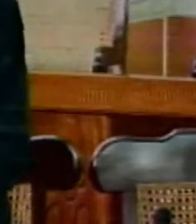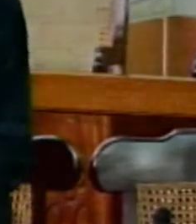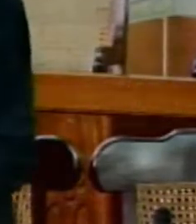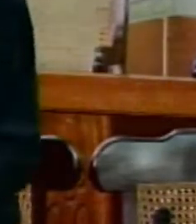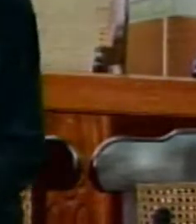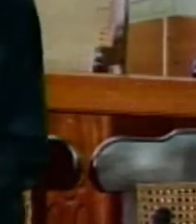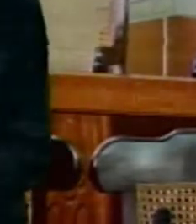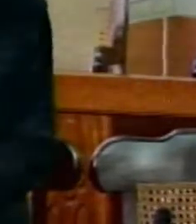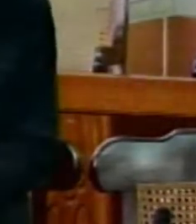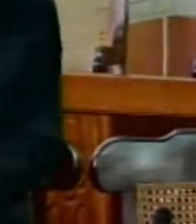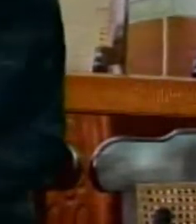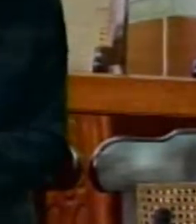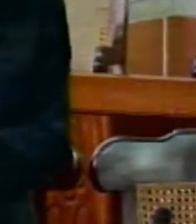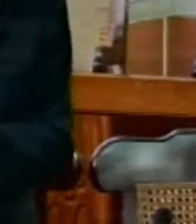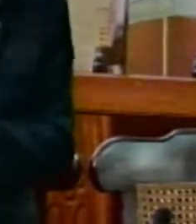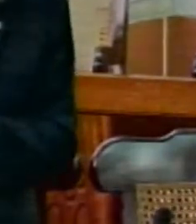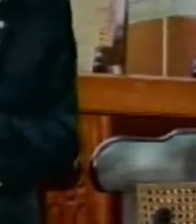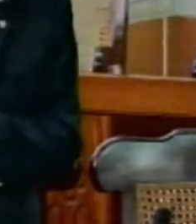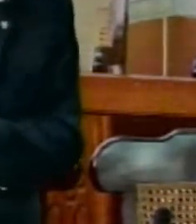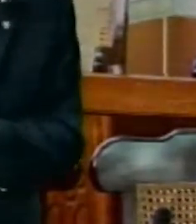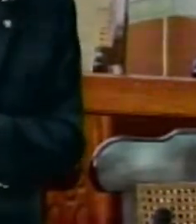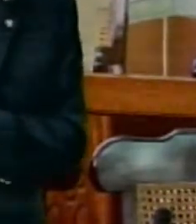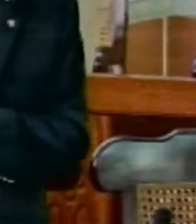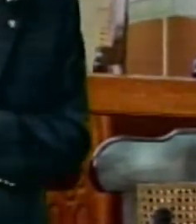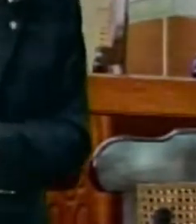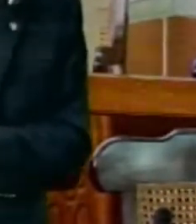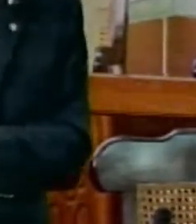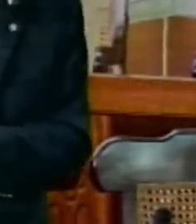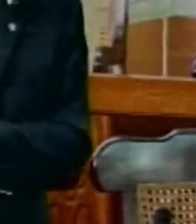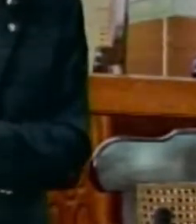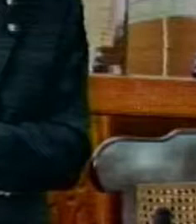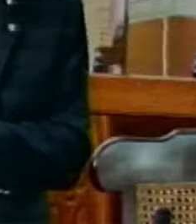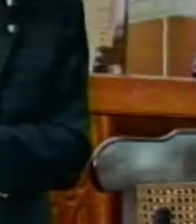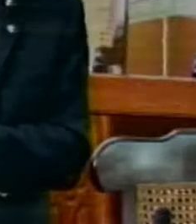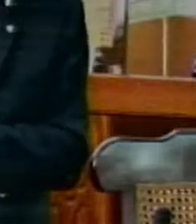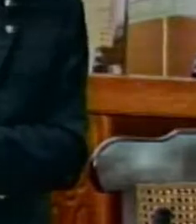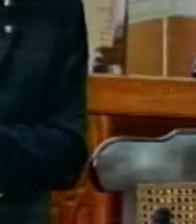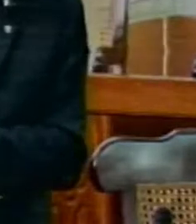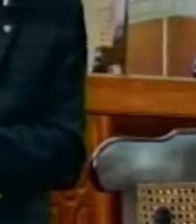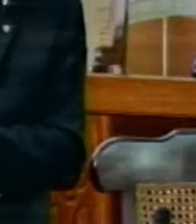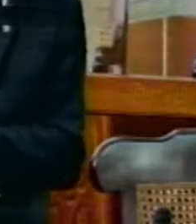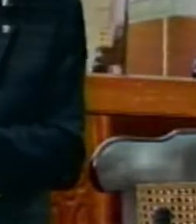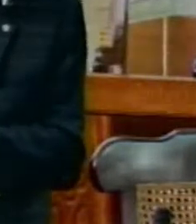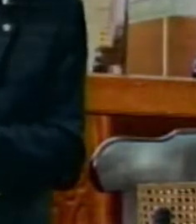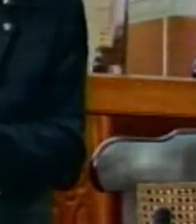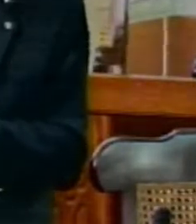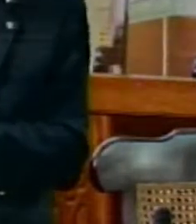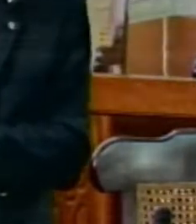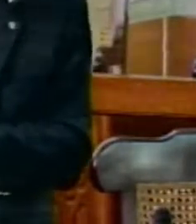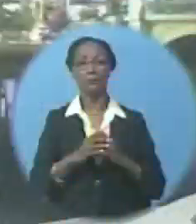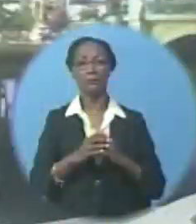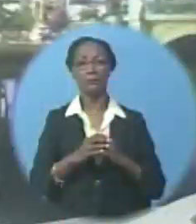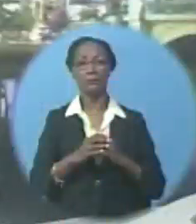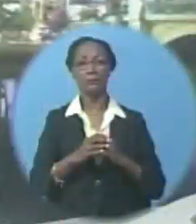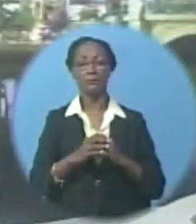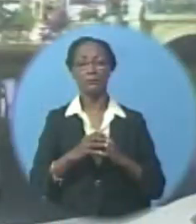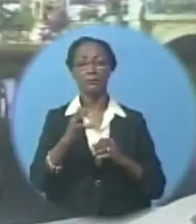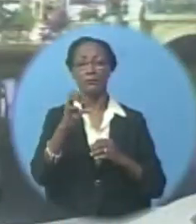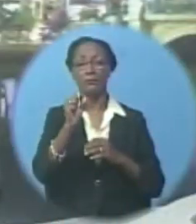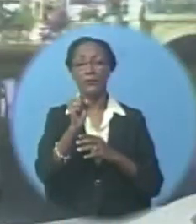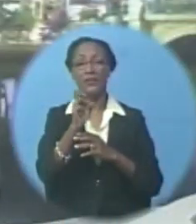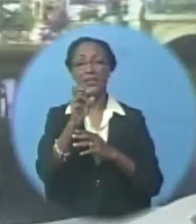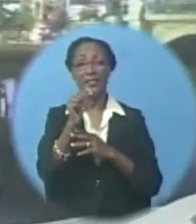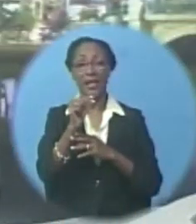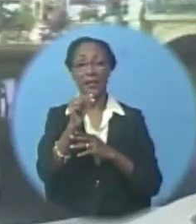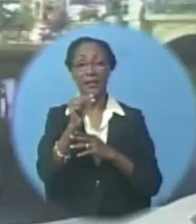information. But we're not looking after the preventive measures. We need to find out the causes and do something about it.